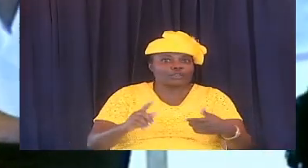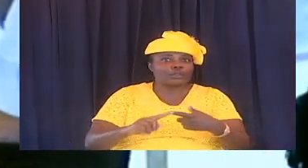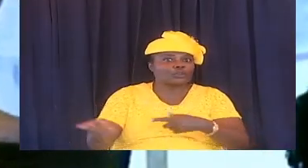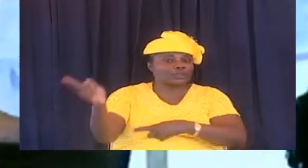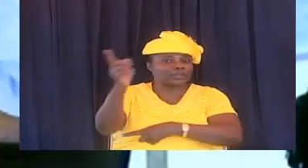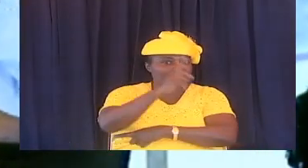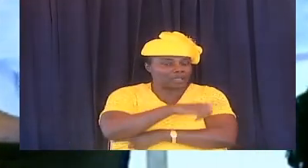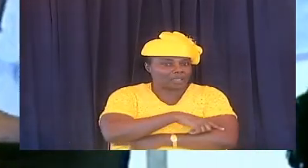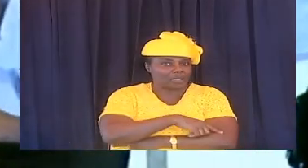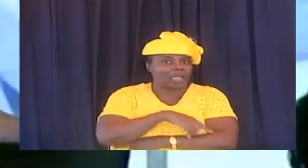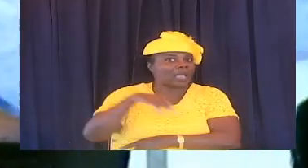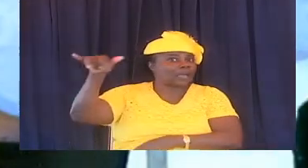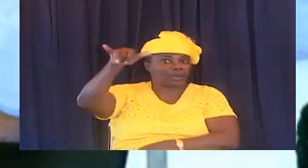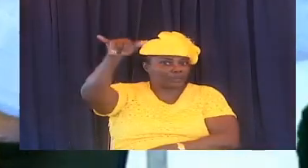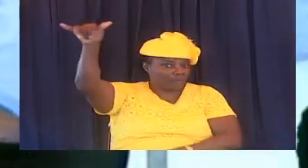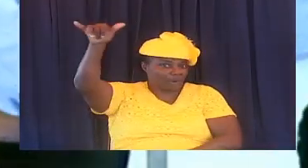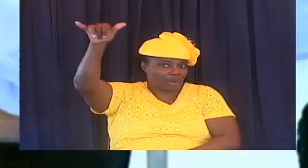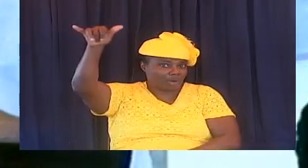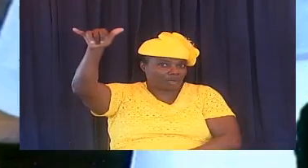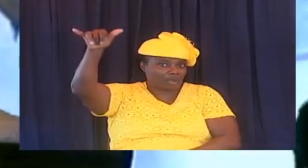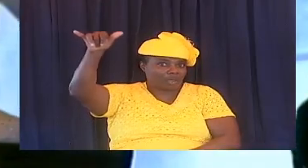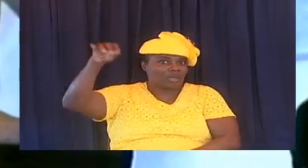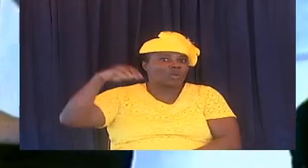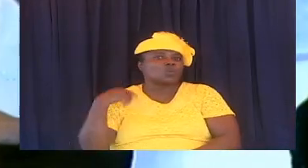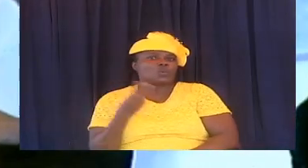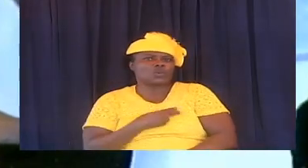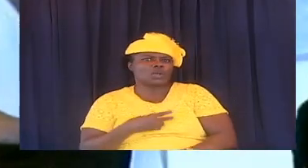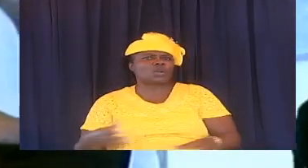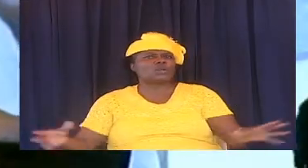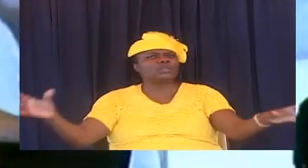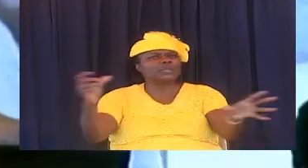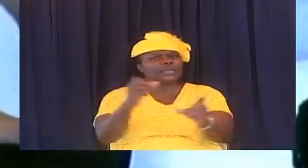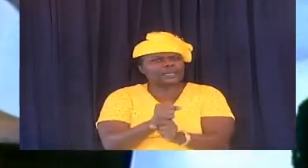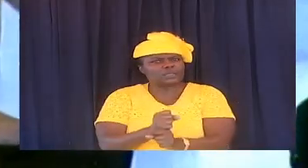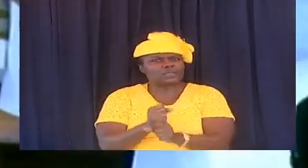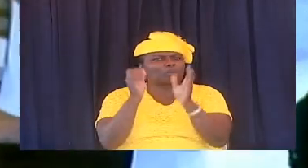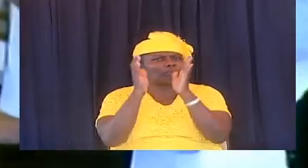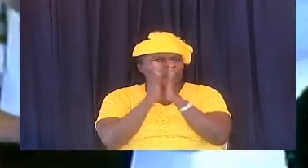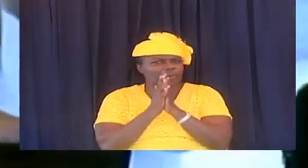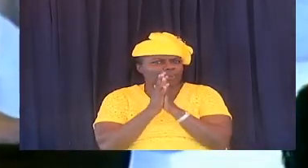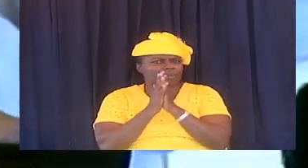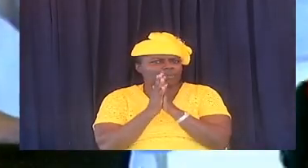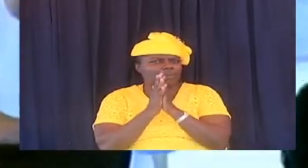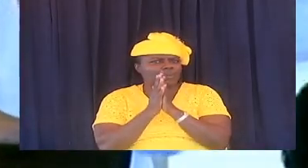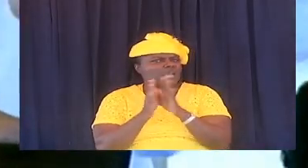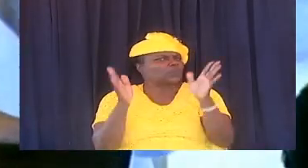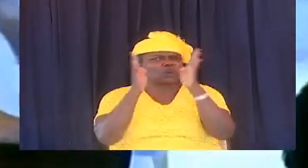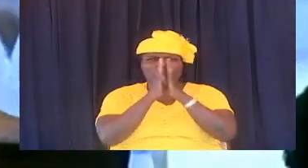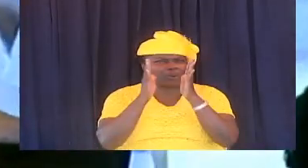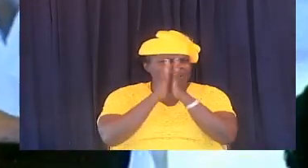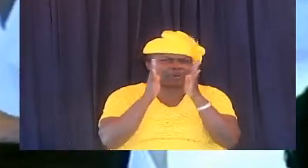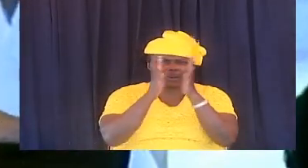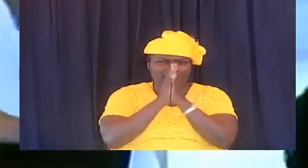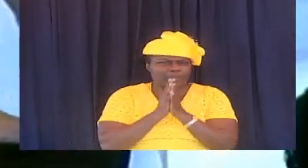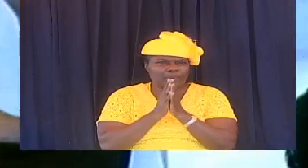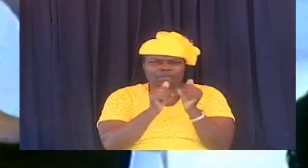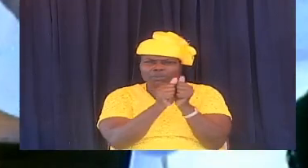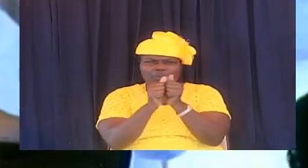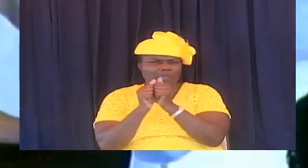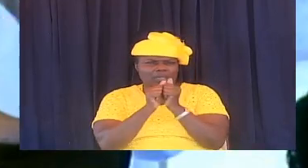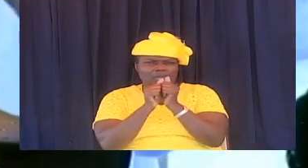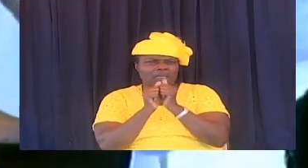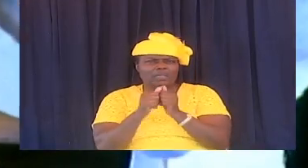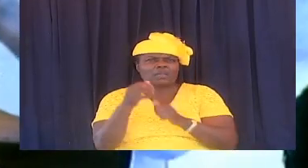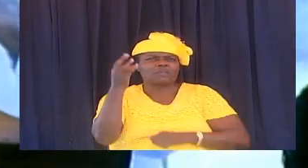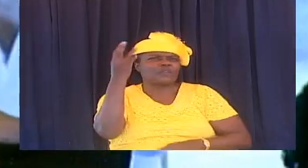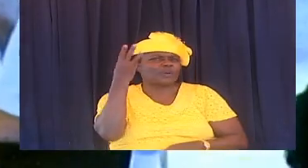abroad. We are asking us to tune in. We are going to be getting some prayer requests, and we are going to be praying together between the hour